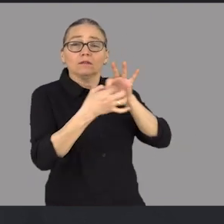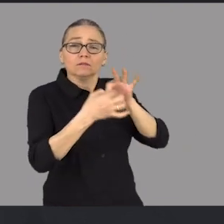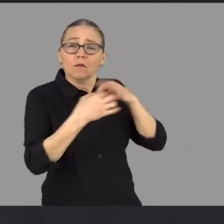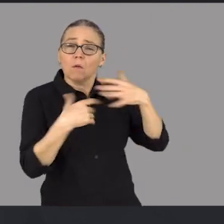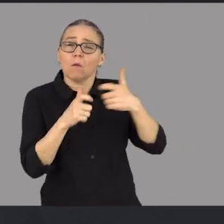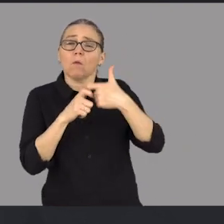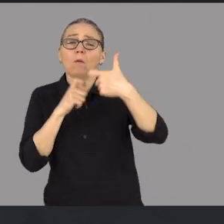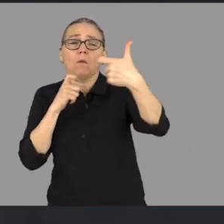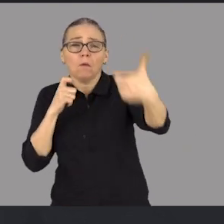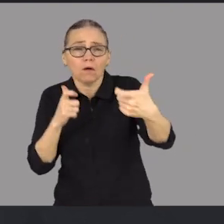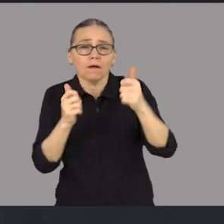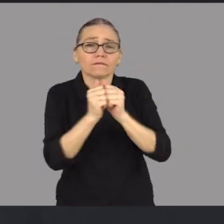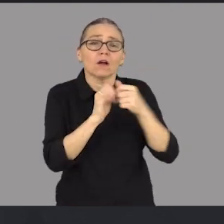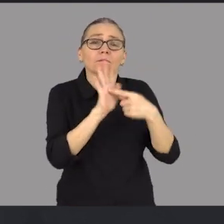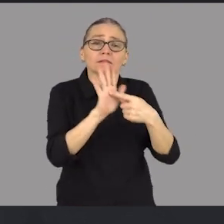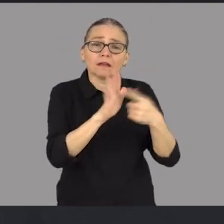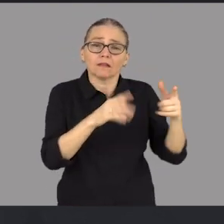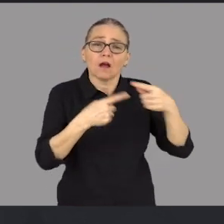representative of HDCS.